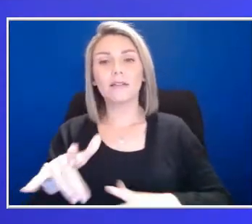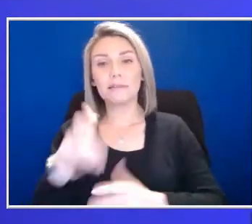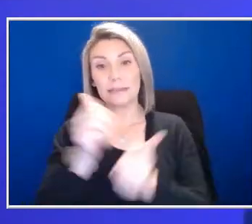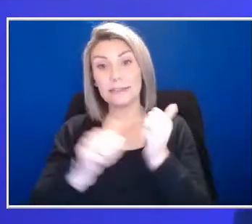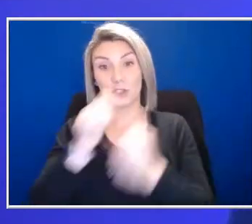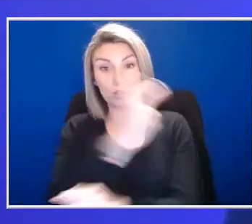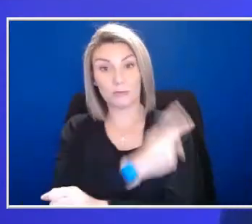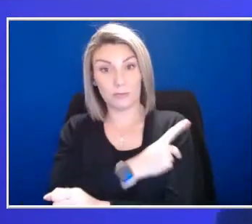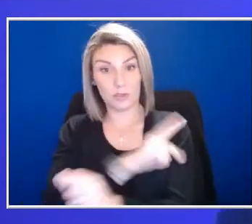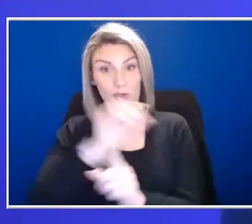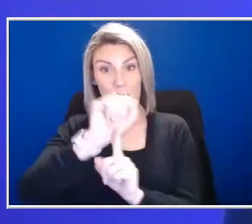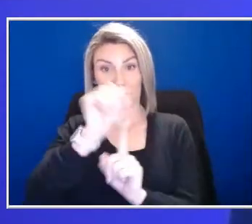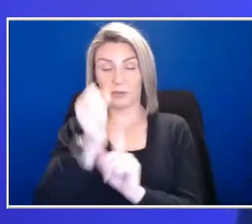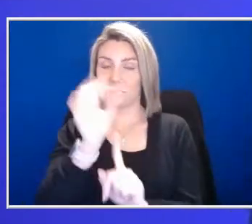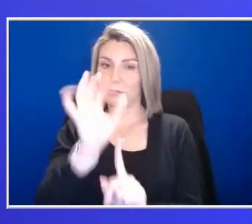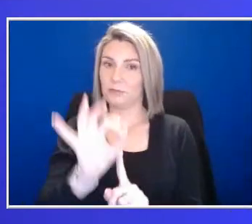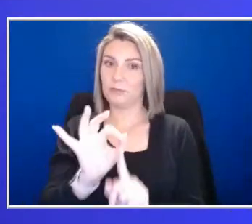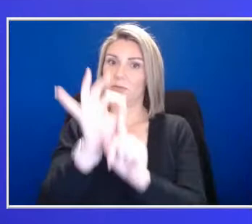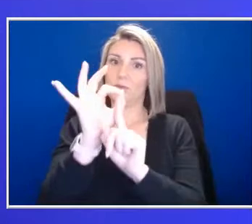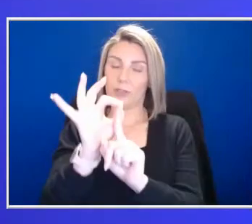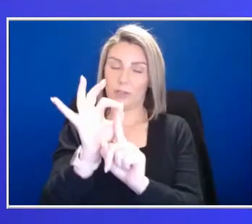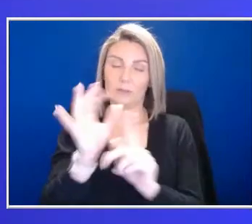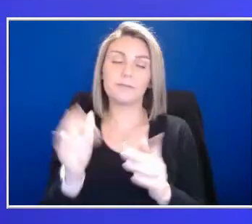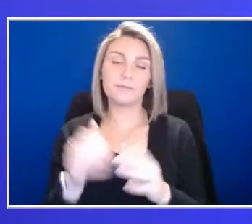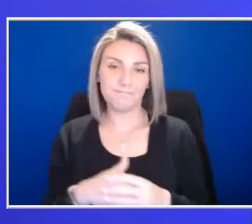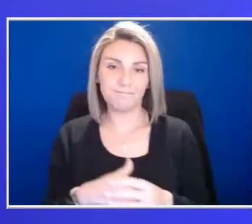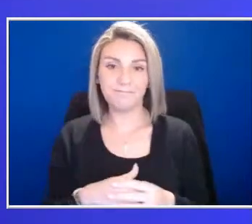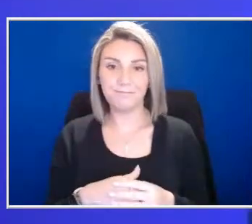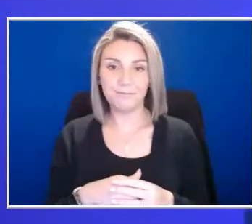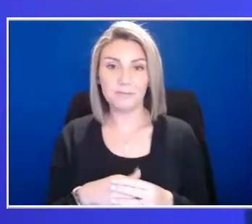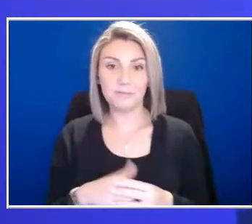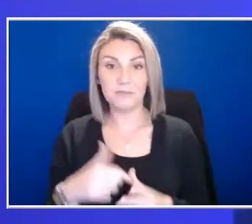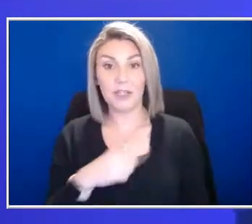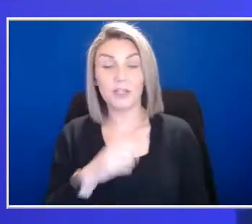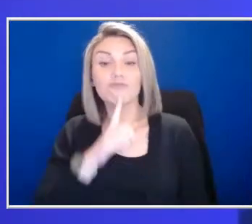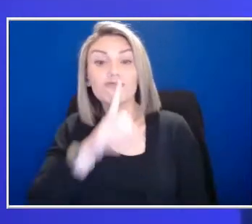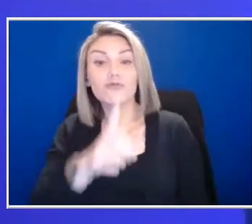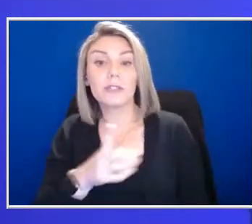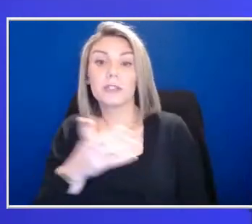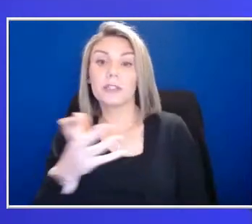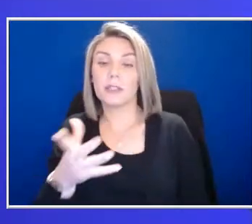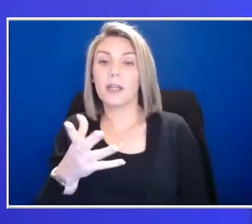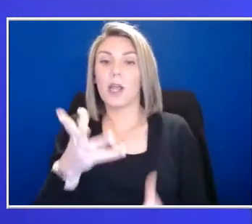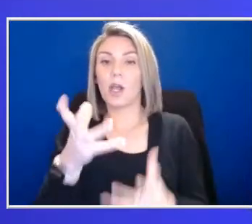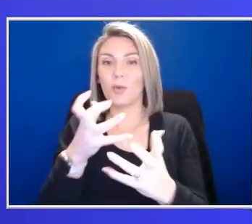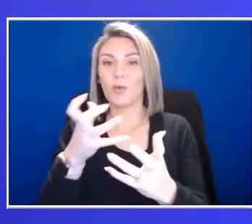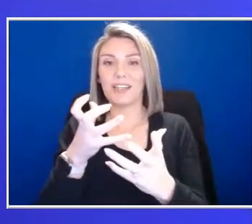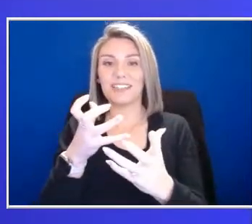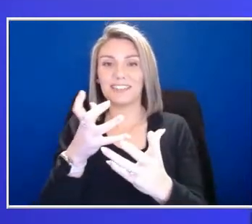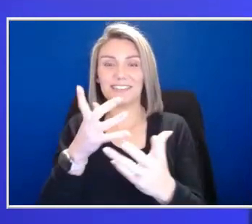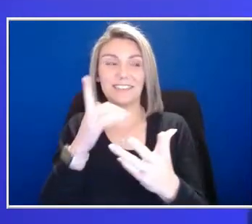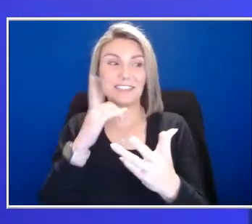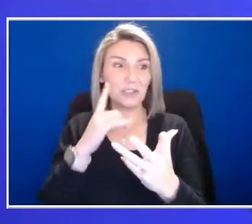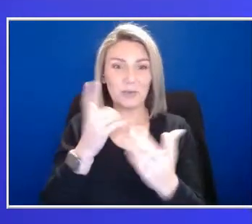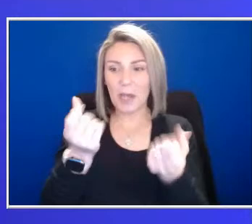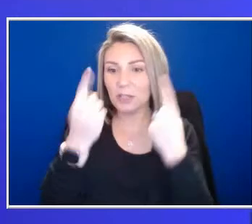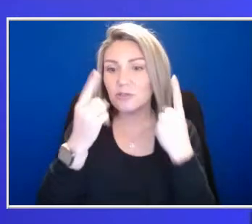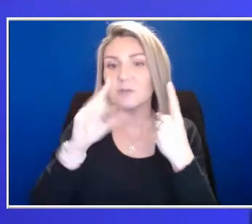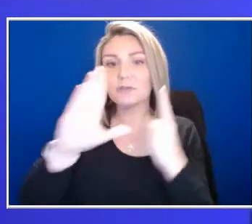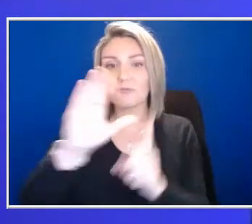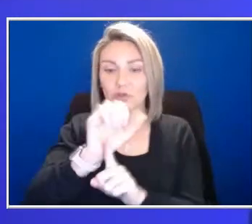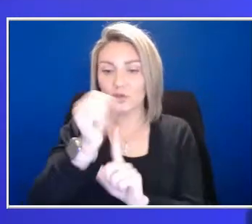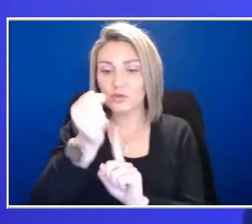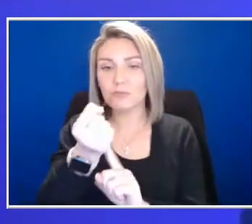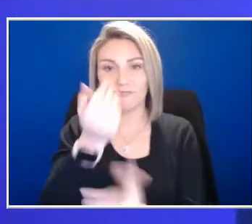situation is so unique to them, and I really just I want to meet them where they are, and validate